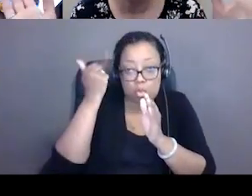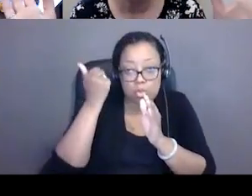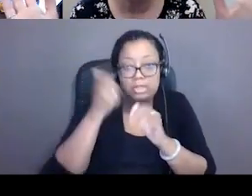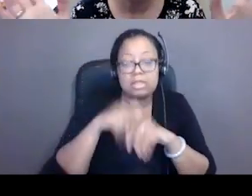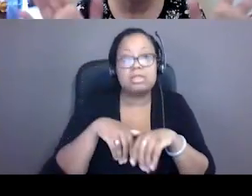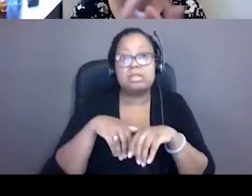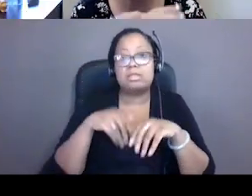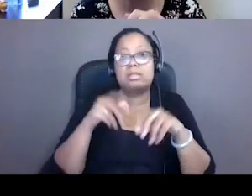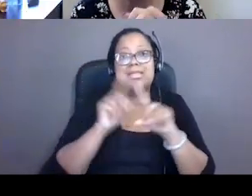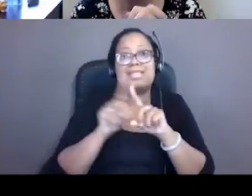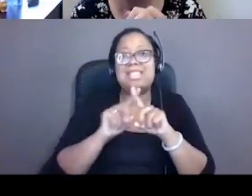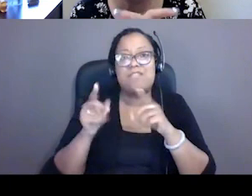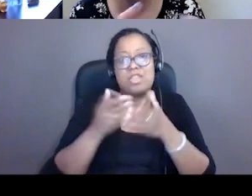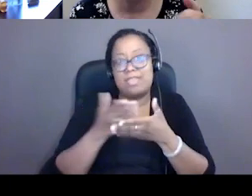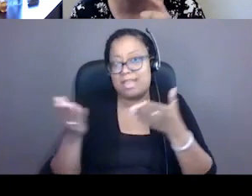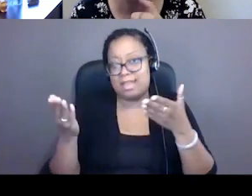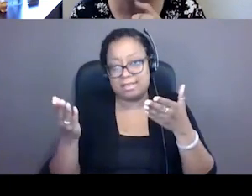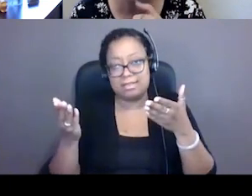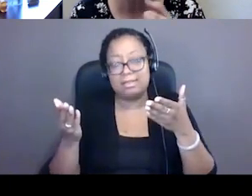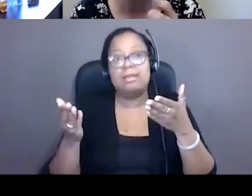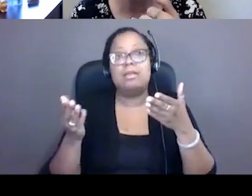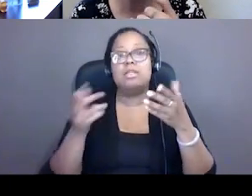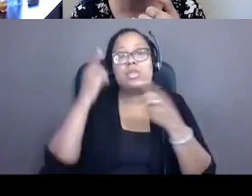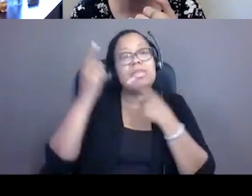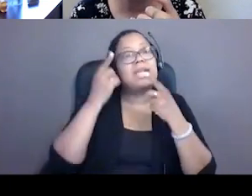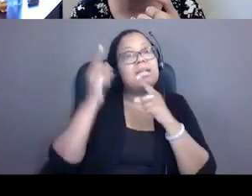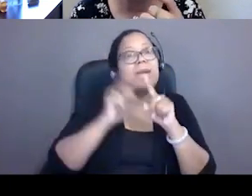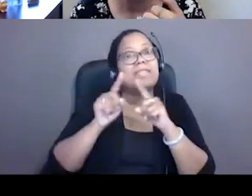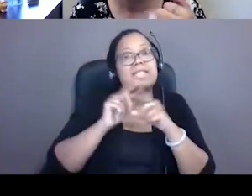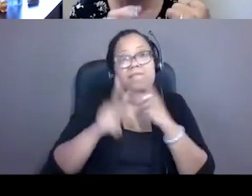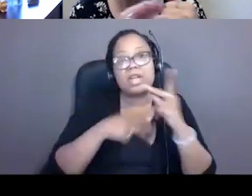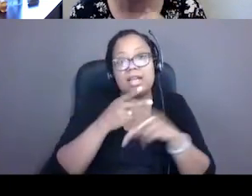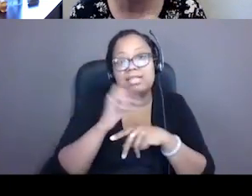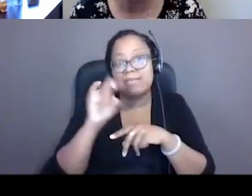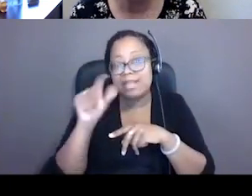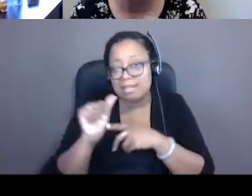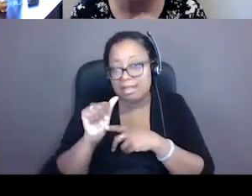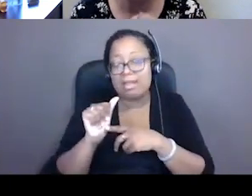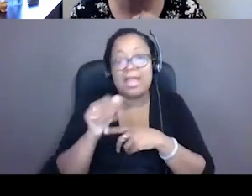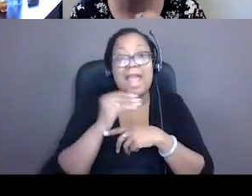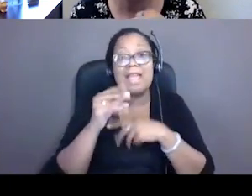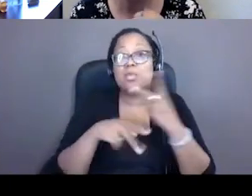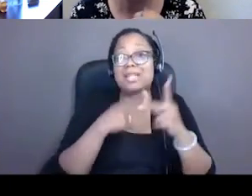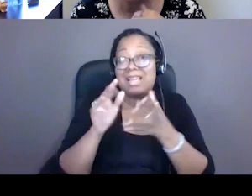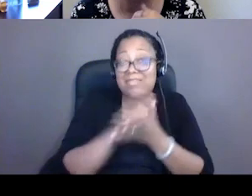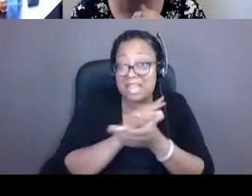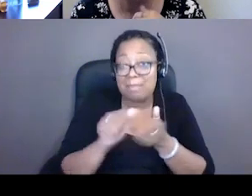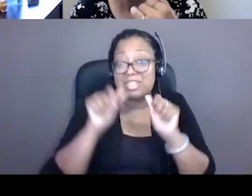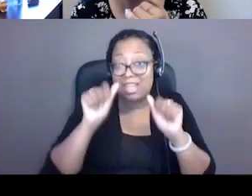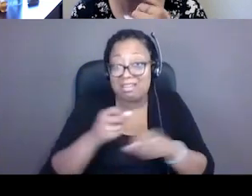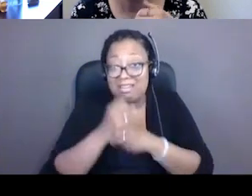There's all kinds of different things. We're thinking about what kind of emotional support animal we're dealing with and what kind of damage could